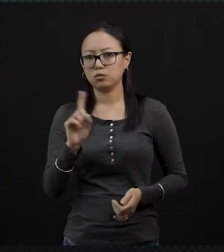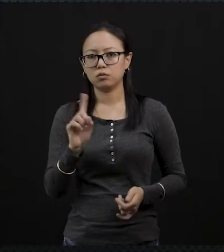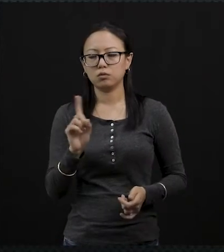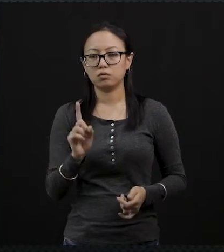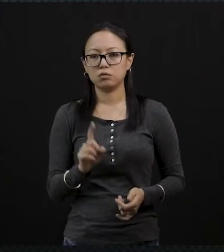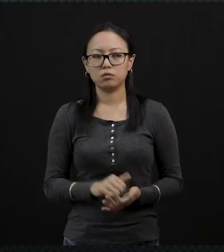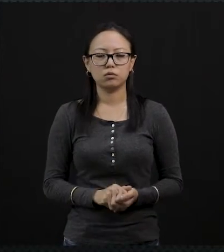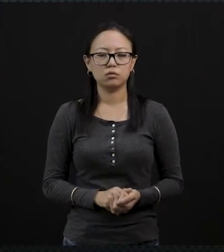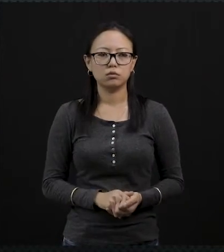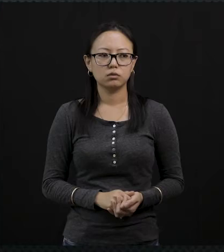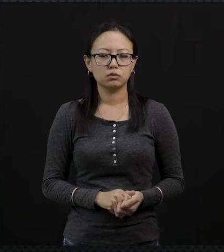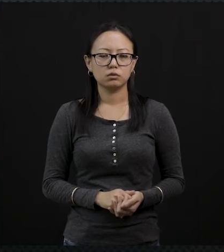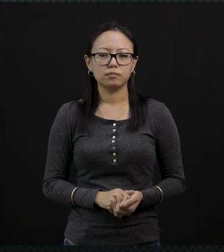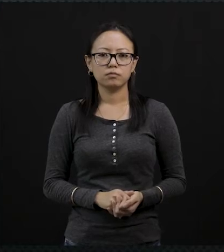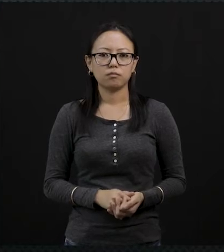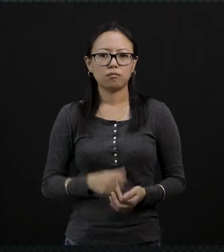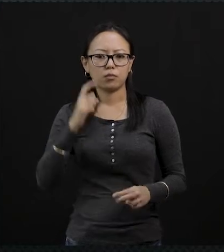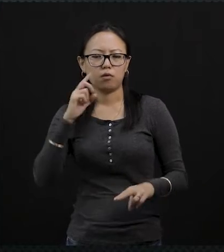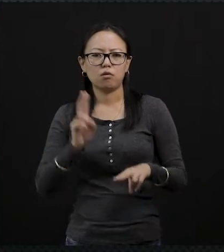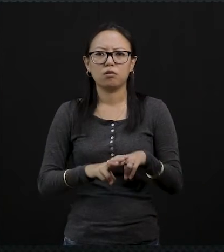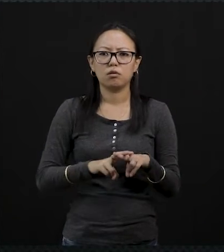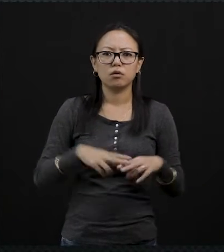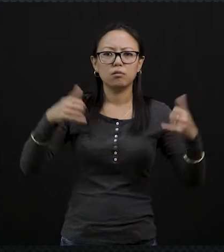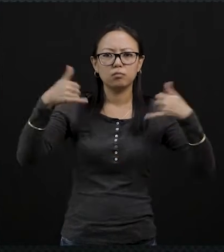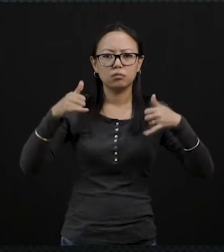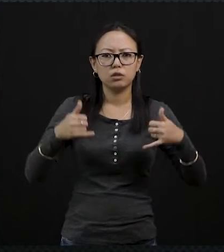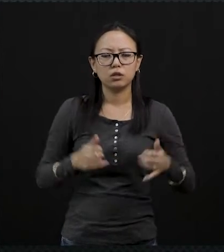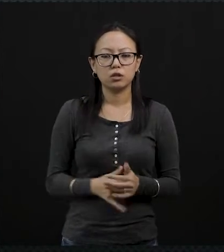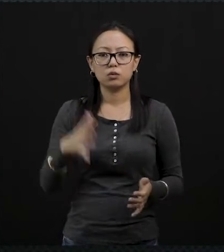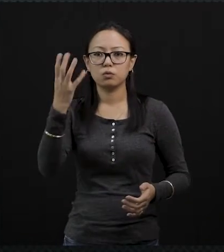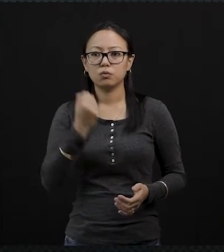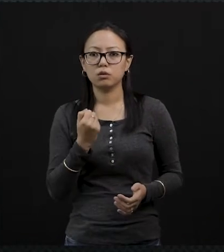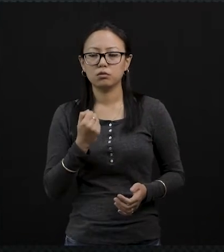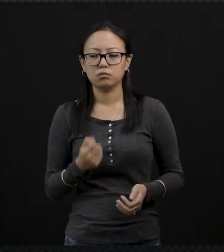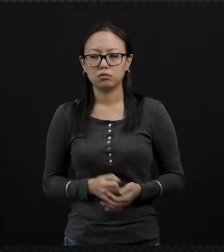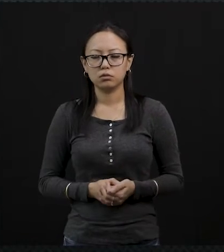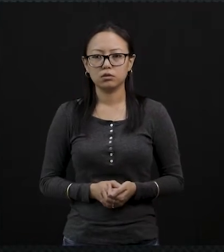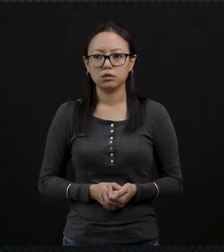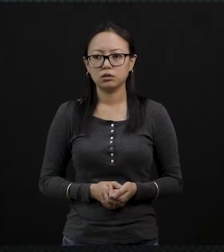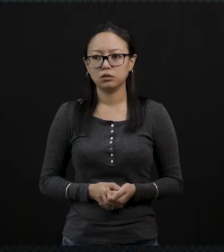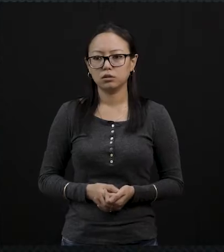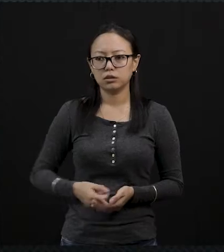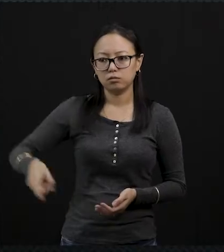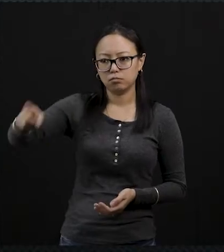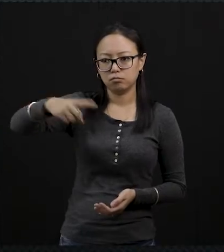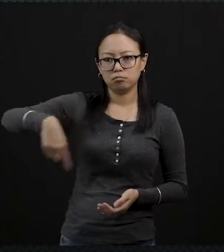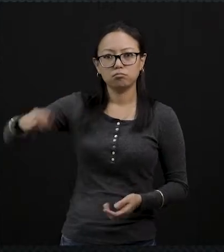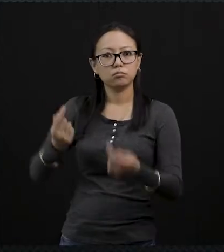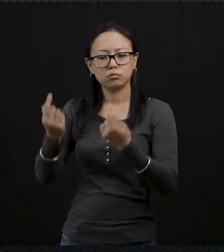should play on in an open space. Okay? So